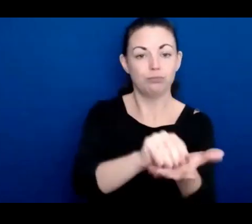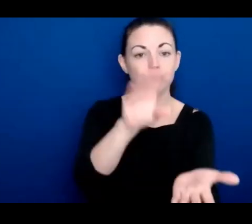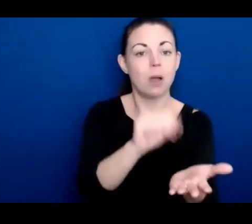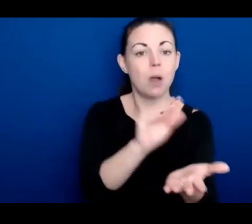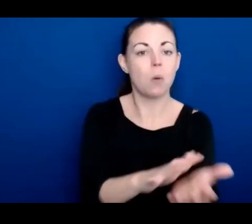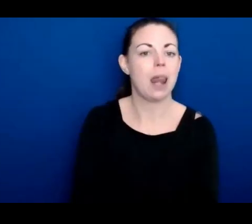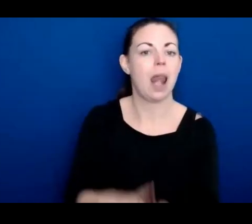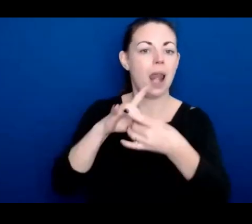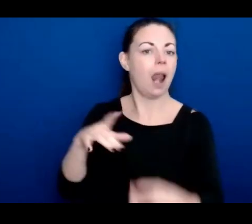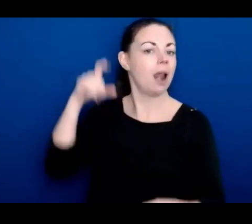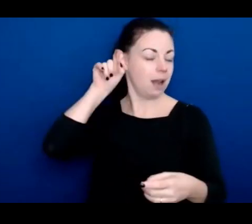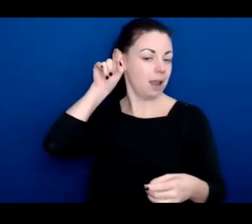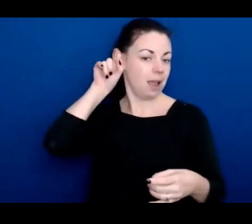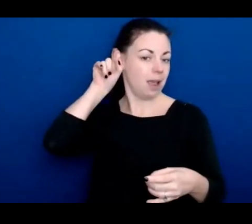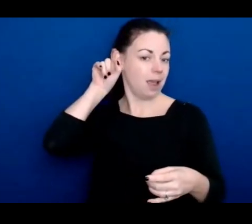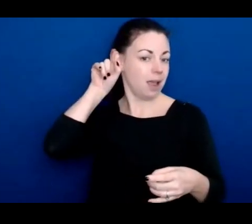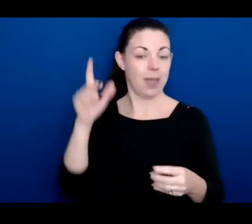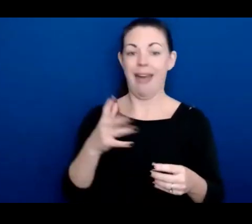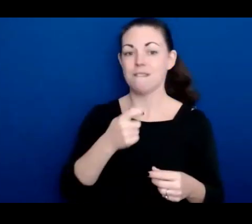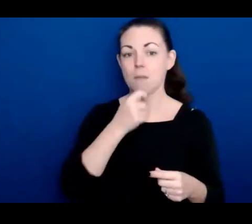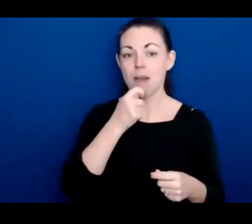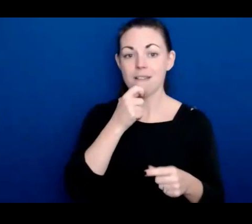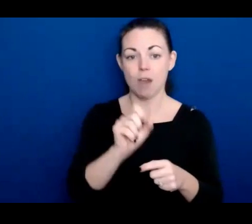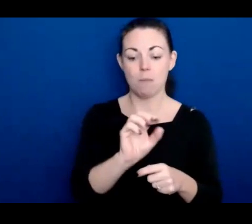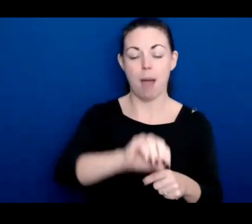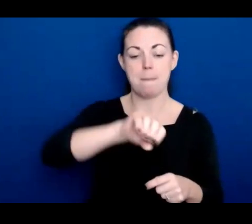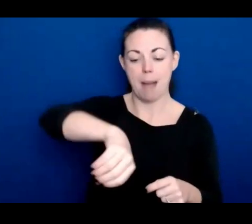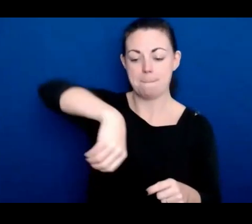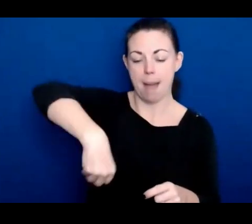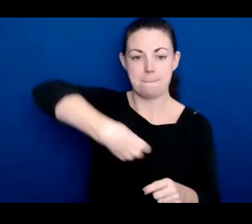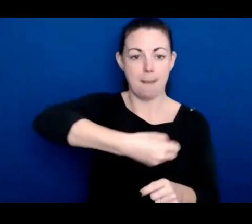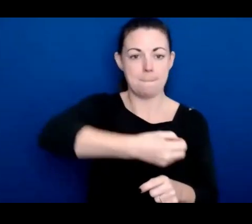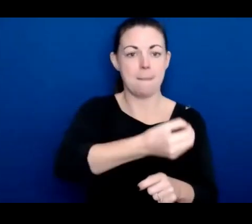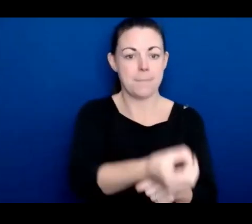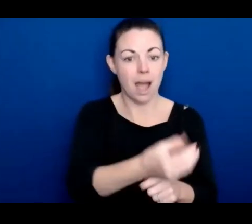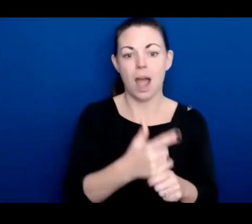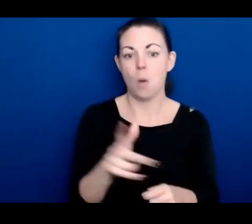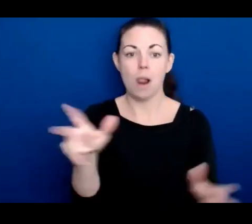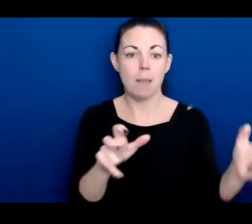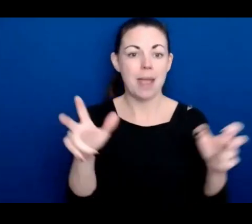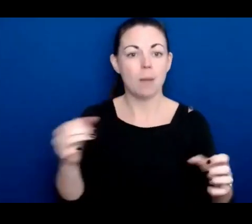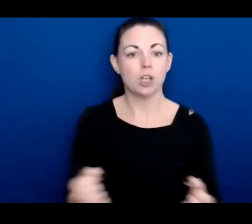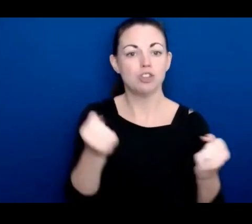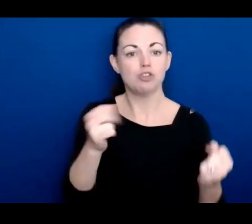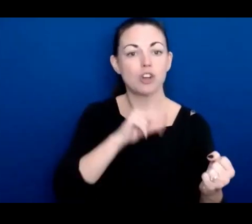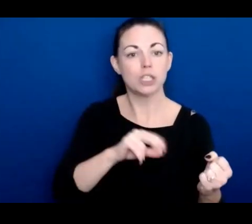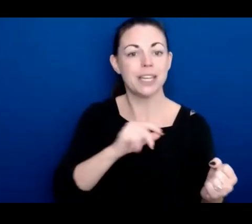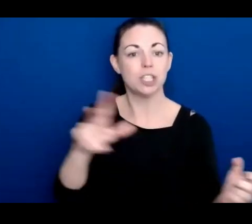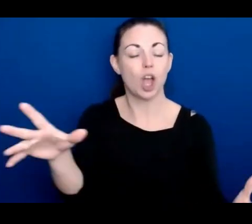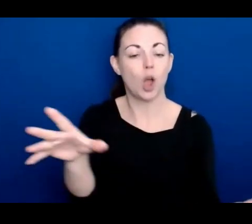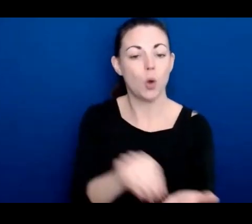microphones splitting out into different directions, and it will pick up the strongest speech type sound, pick that up